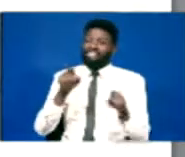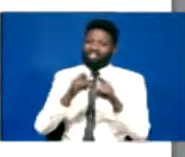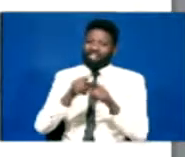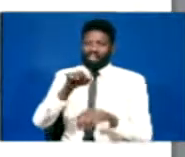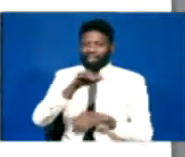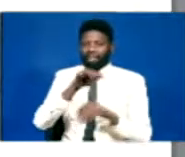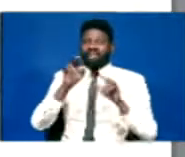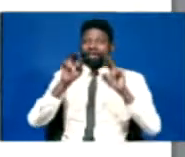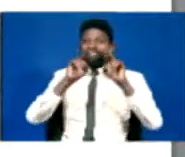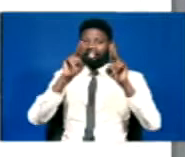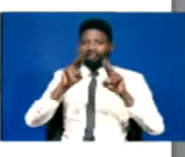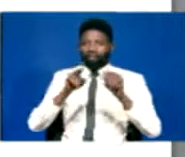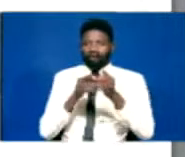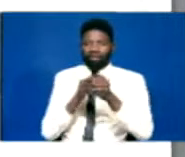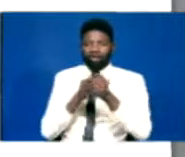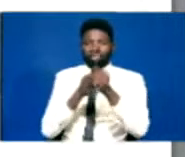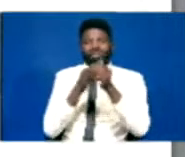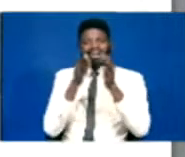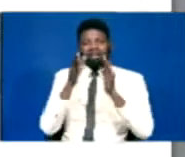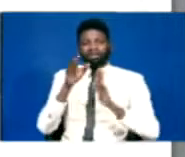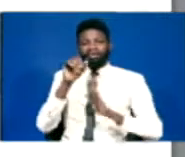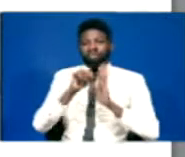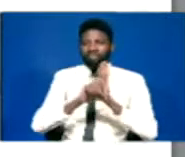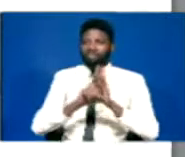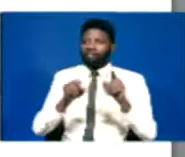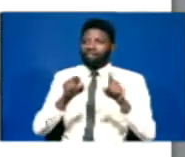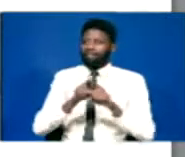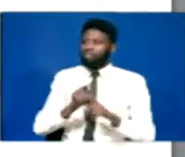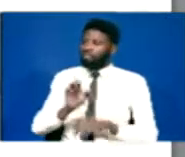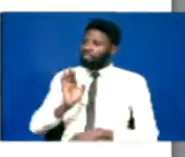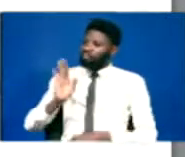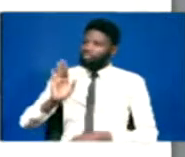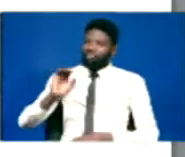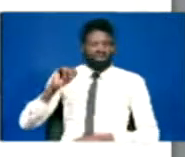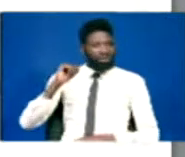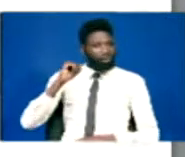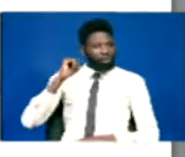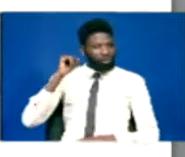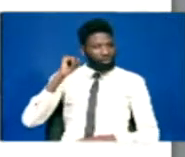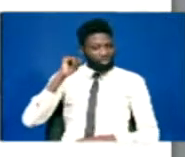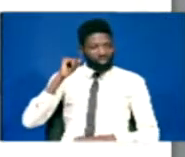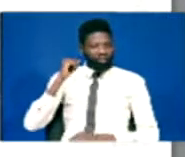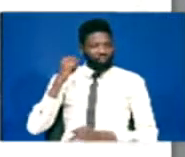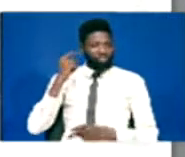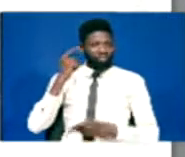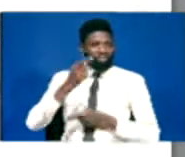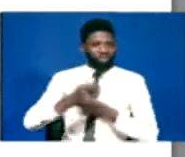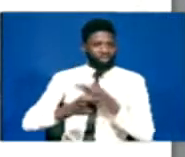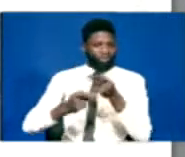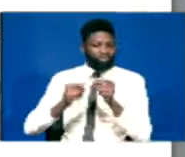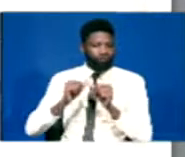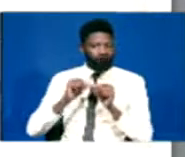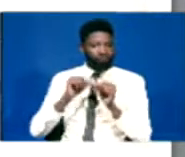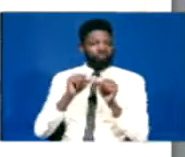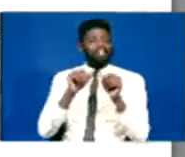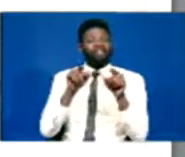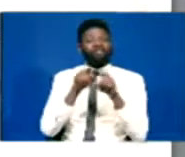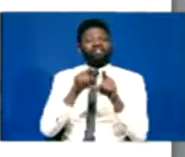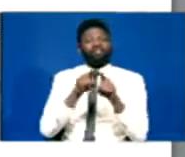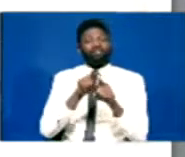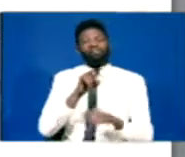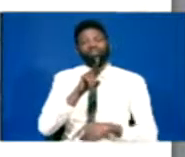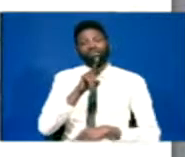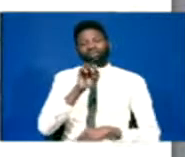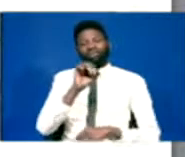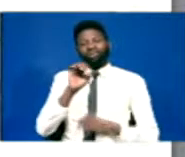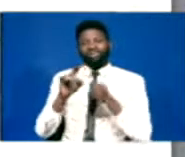international leadership. Now, looking at his political journey, it goes back to the year 2006, and not many